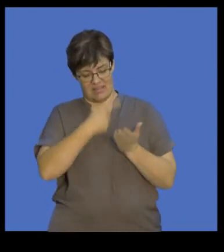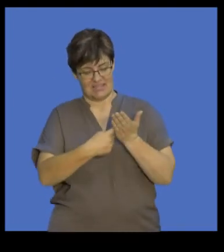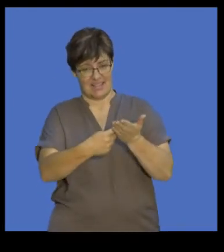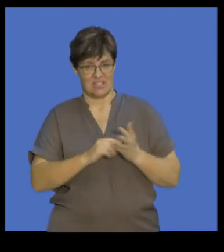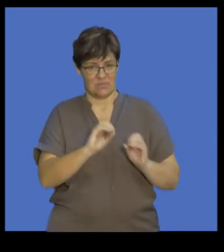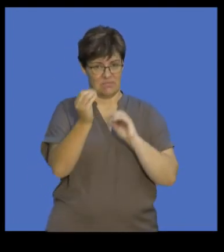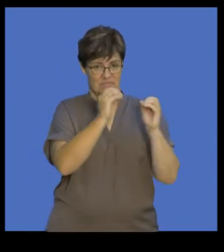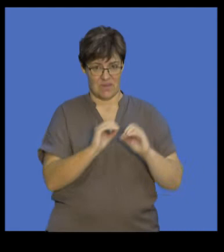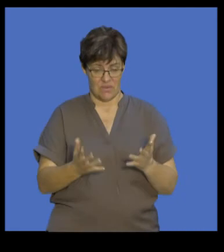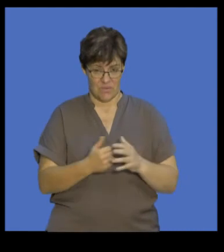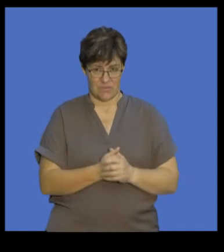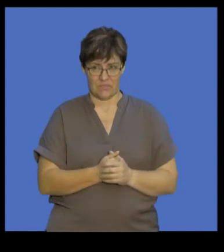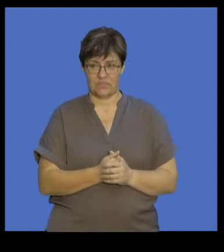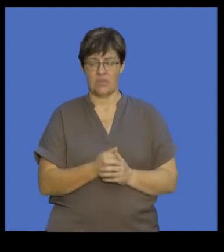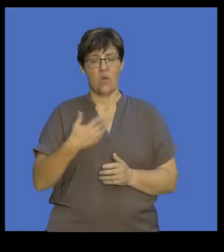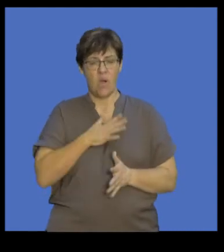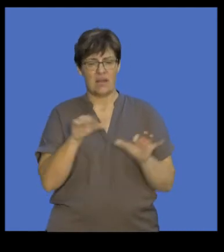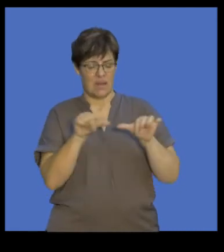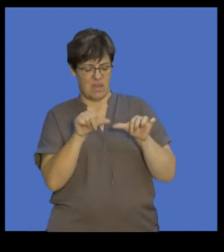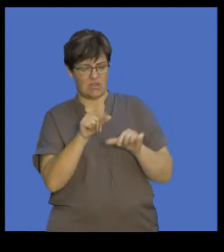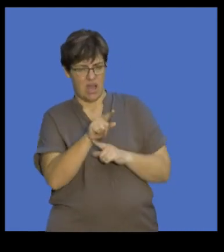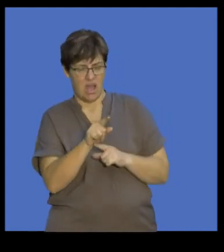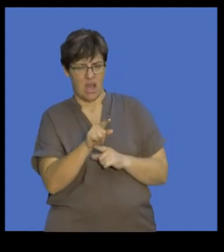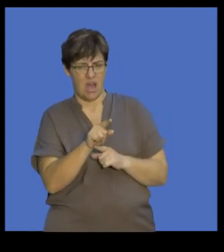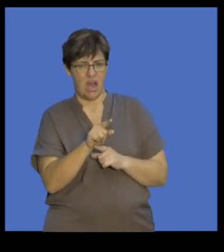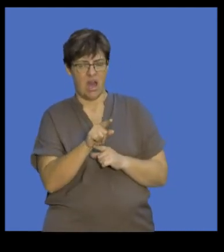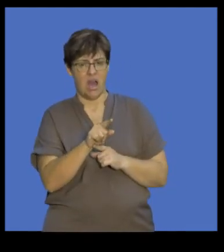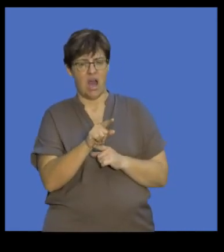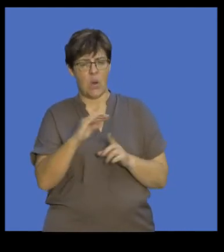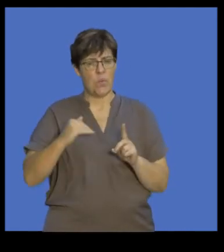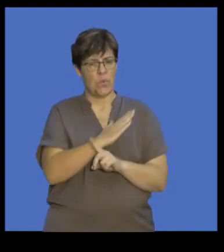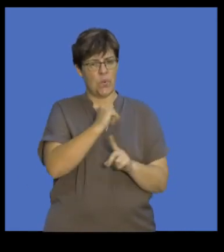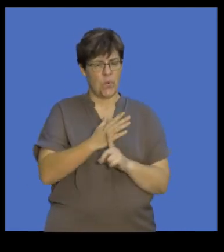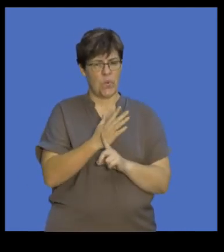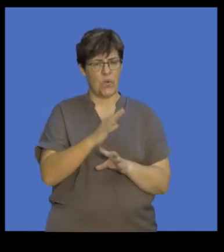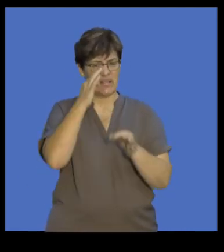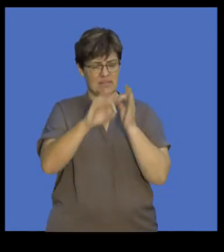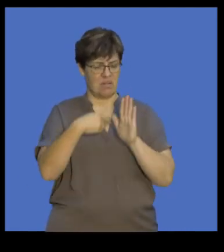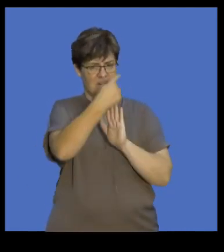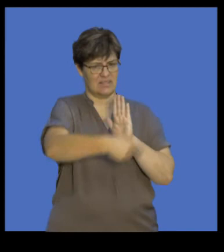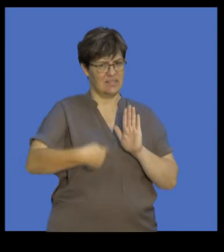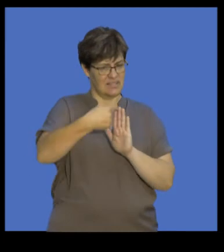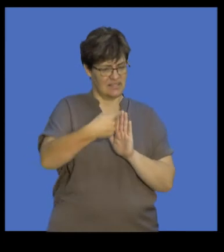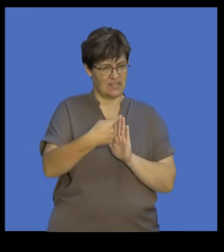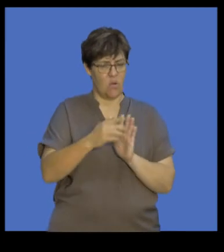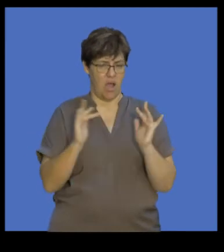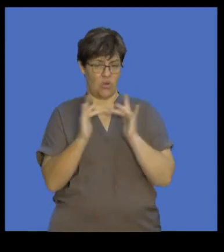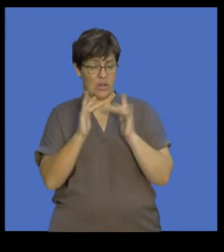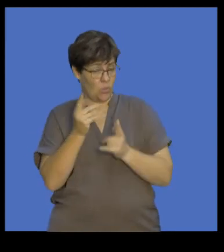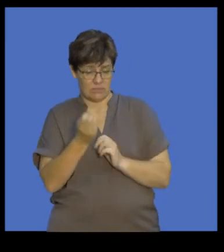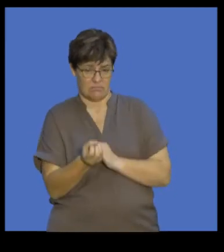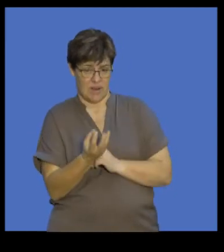discussion. Now we want to measure the current passing through a simple circuit where we connect a light bulb,